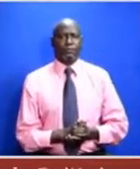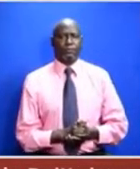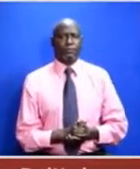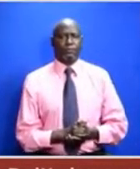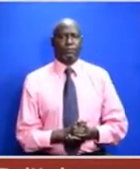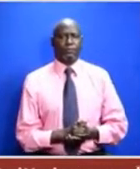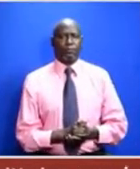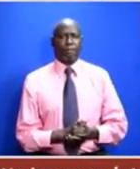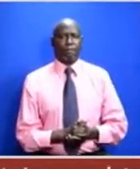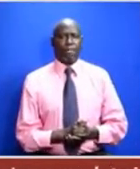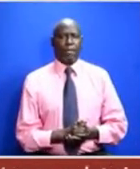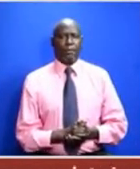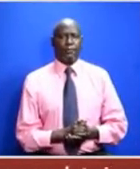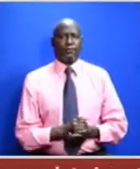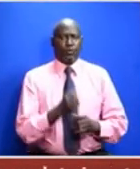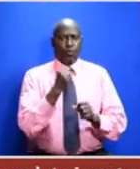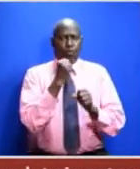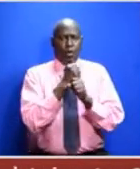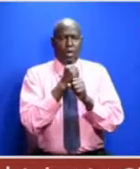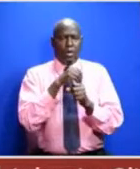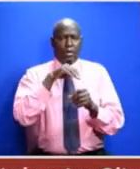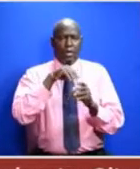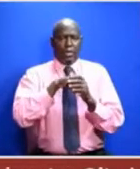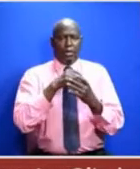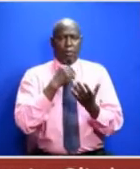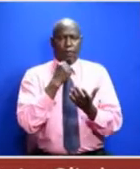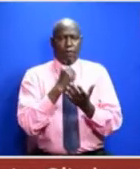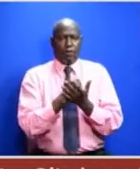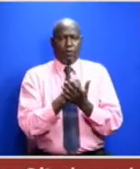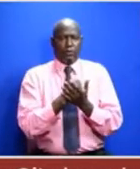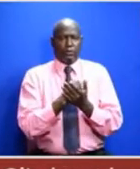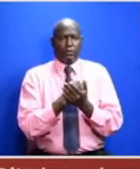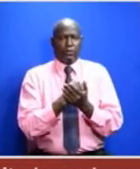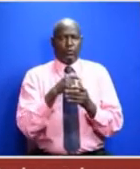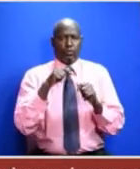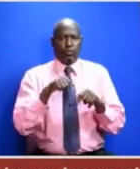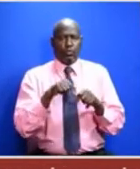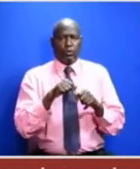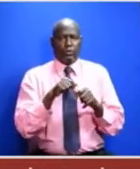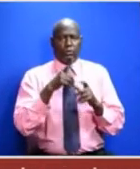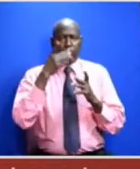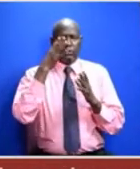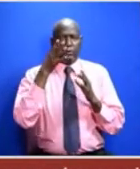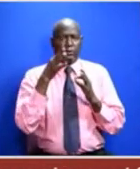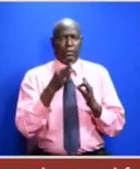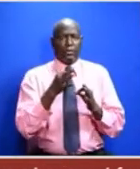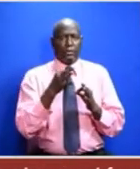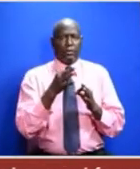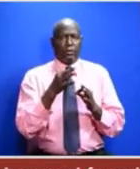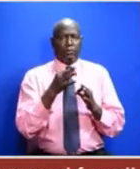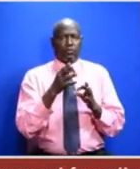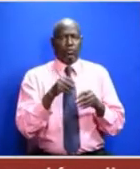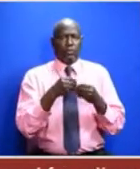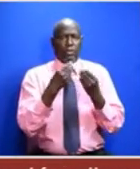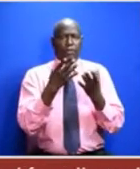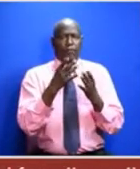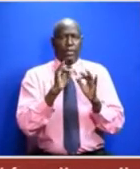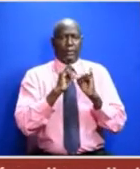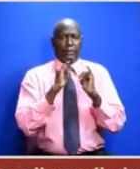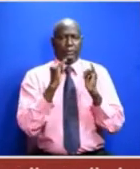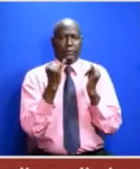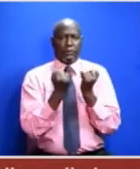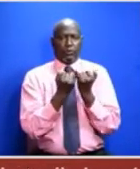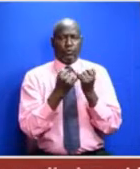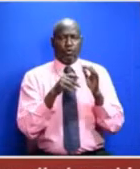Kwa tukifanya katika ofisi yangu, na siku ya leo tumesema kuwa tunataka kupatia institutions ambaye